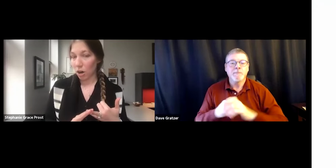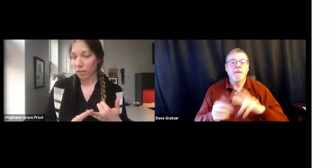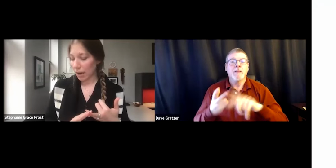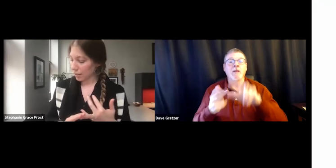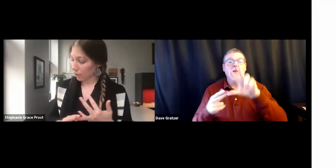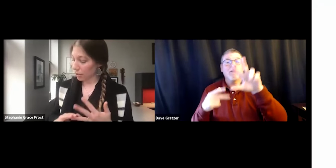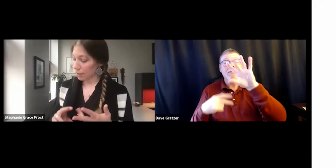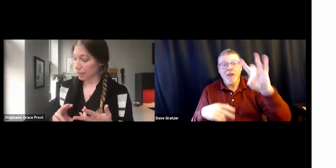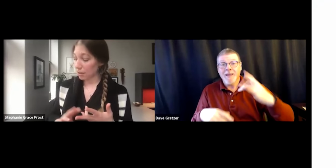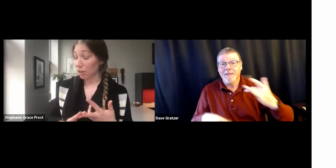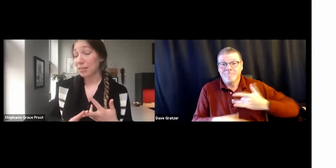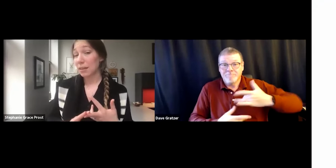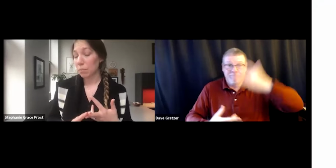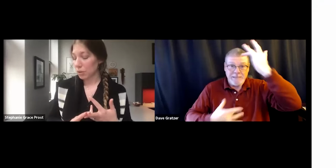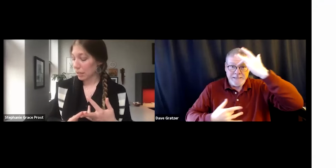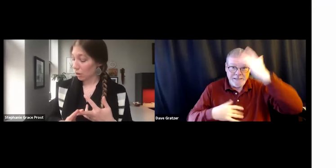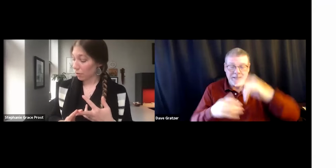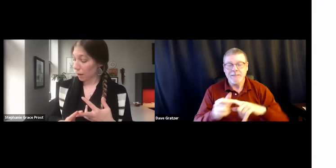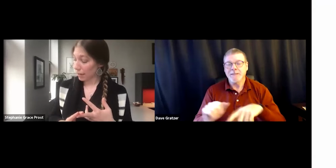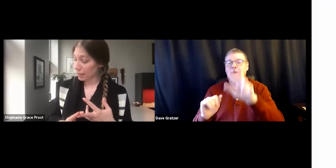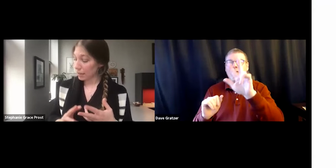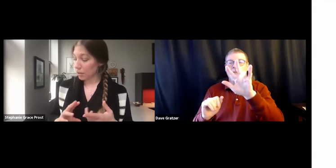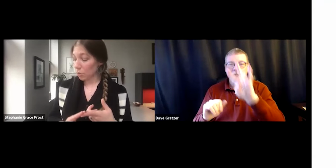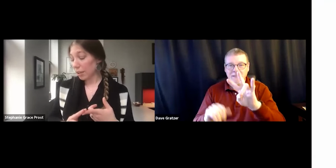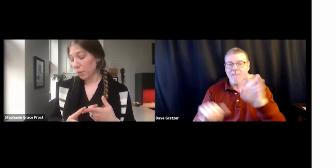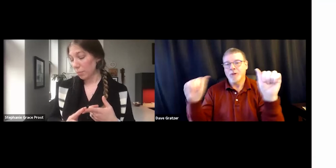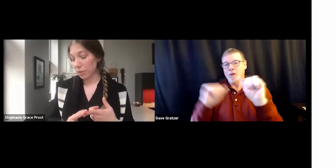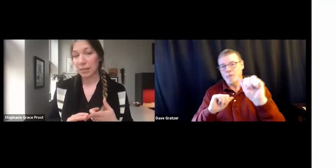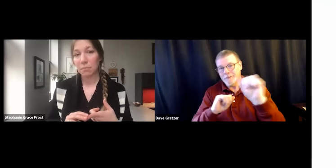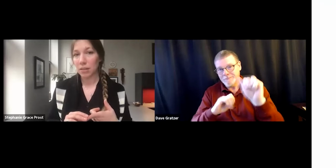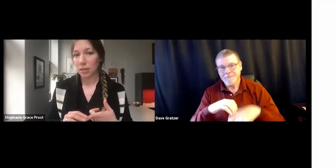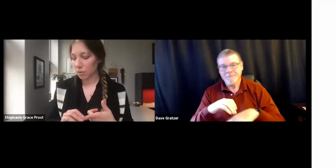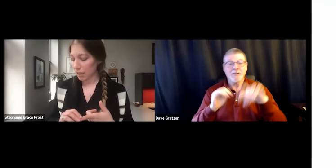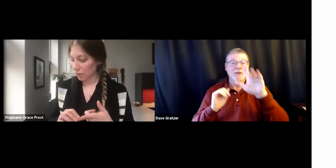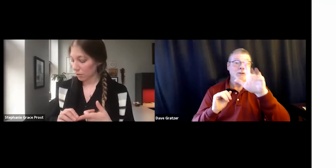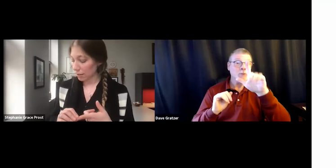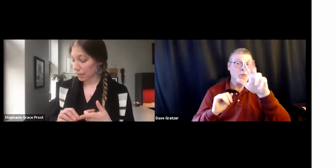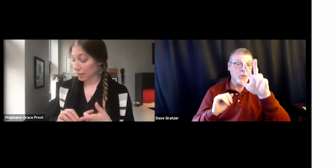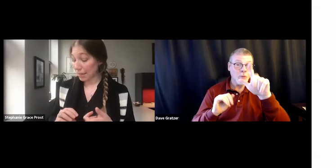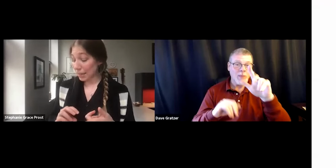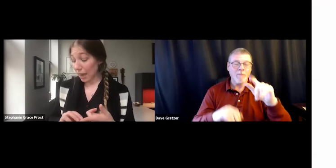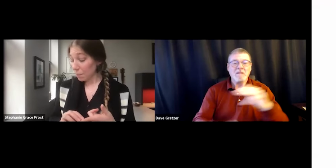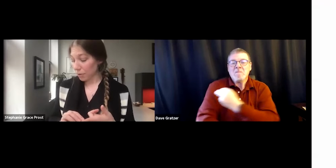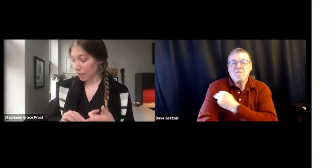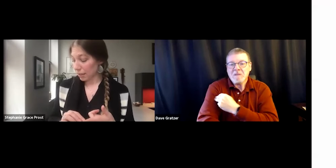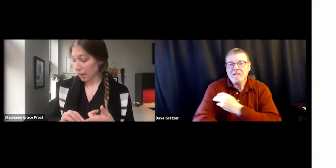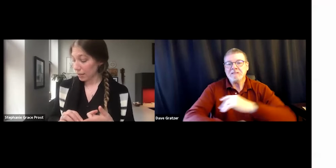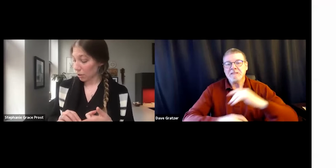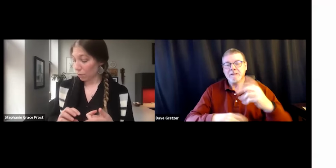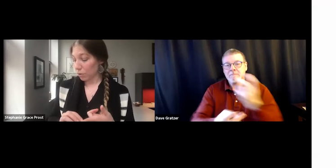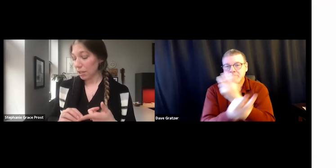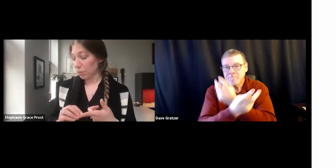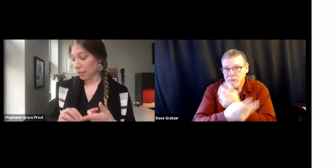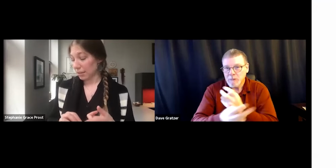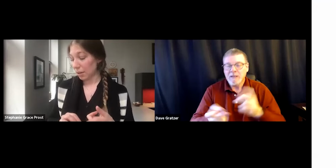38% cardiovascular disease, 37% arthritis, 23% musculoskeletal disease, 8%